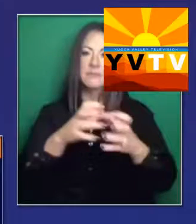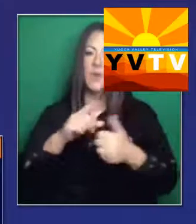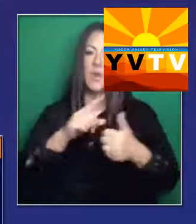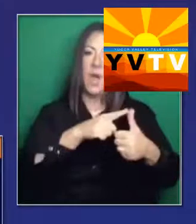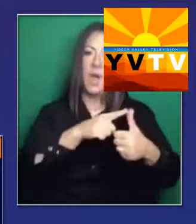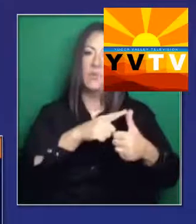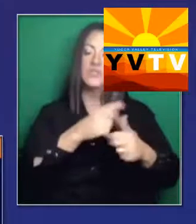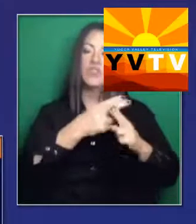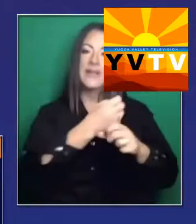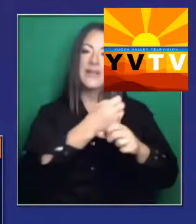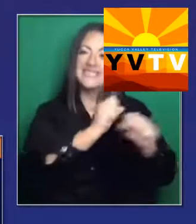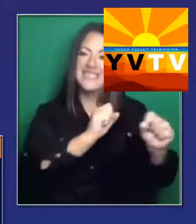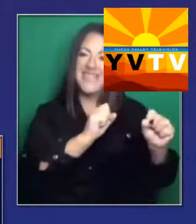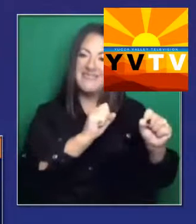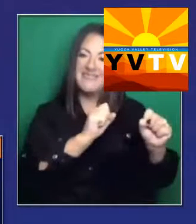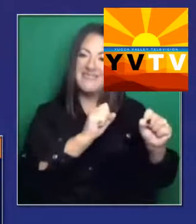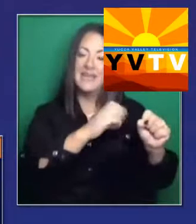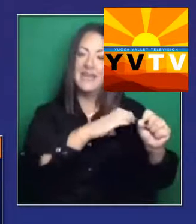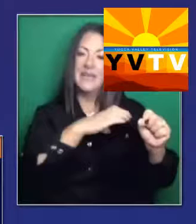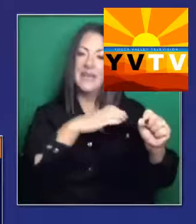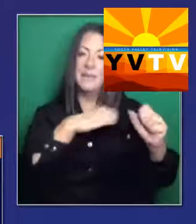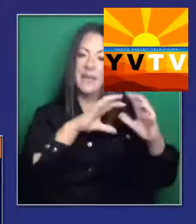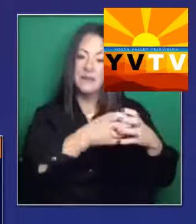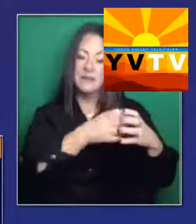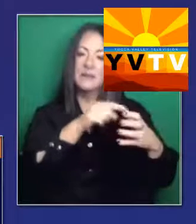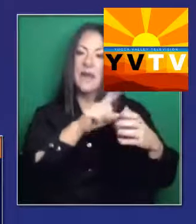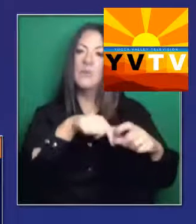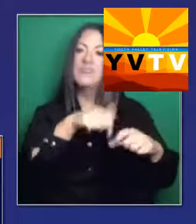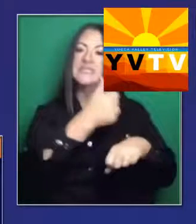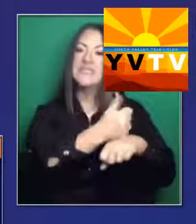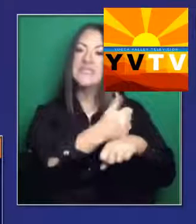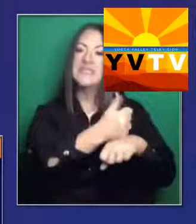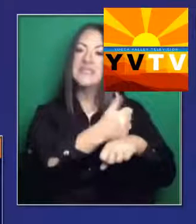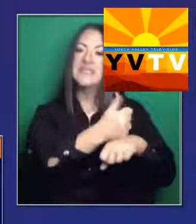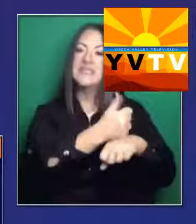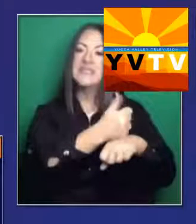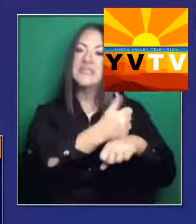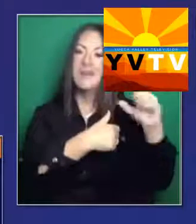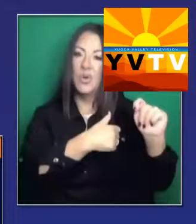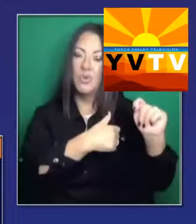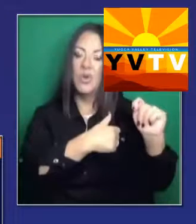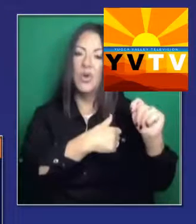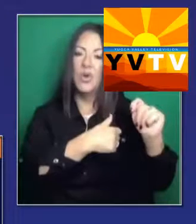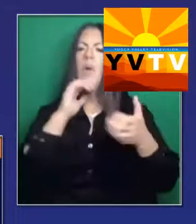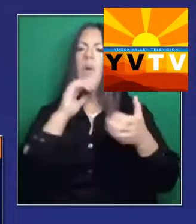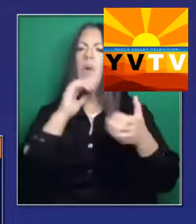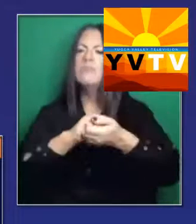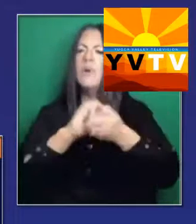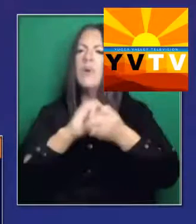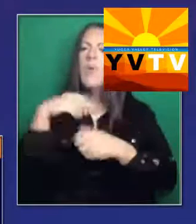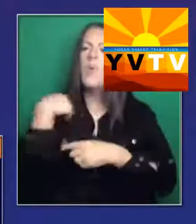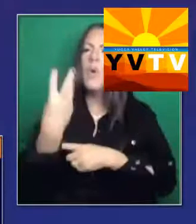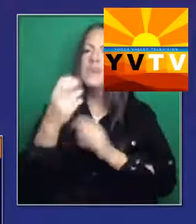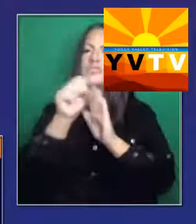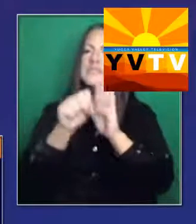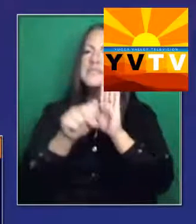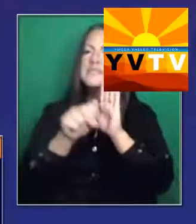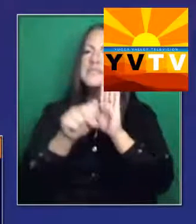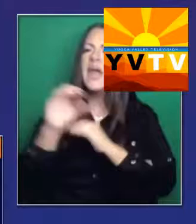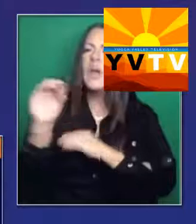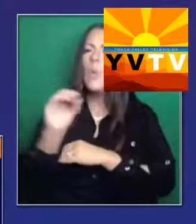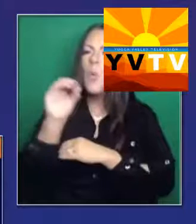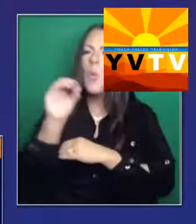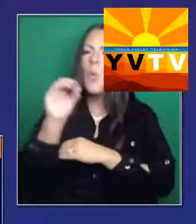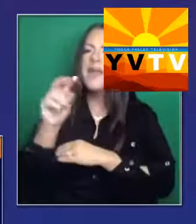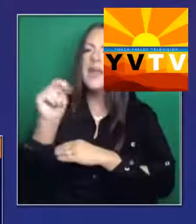in middle part of October. We partnered with Washington State, Oregon, and Nevada. They've signed off